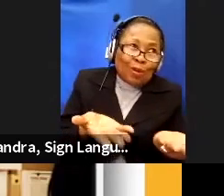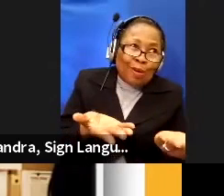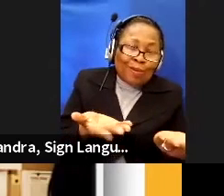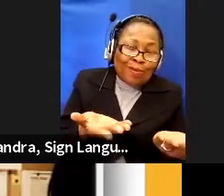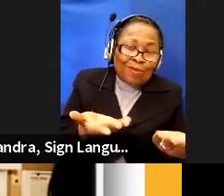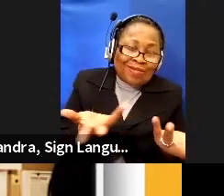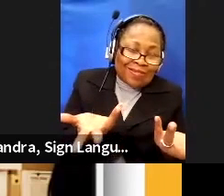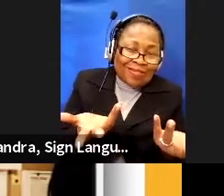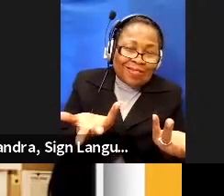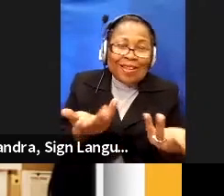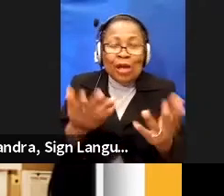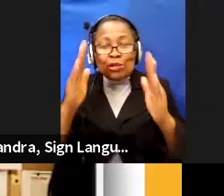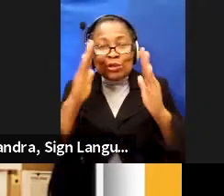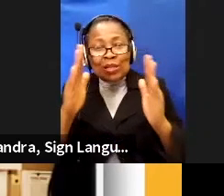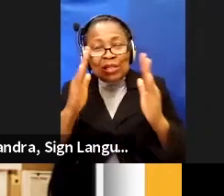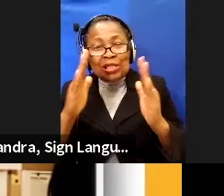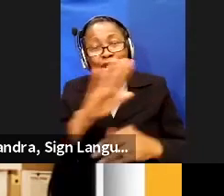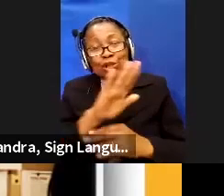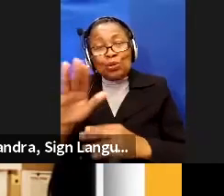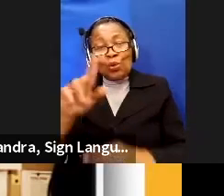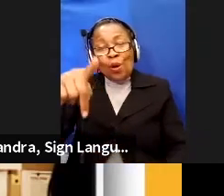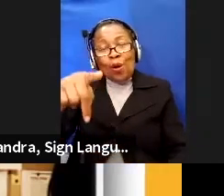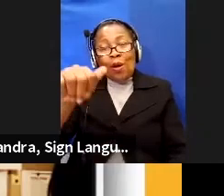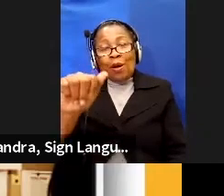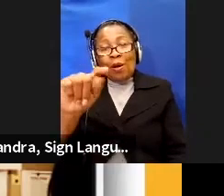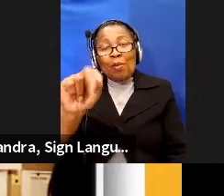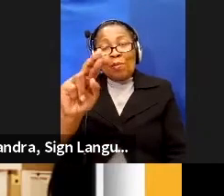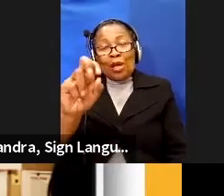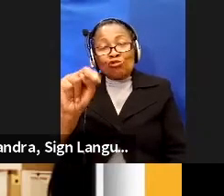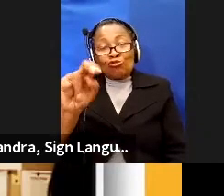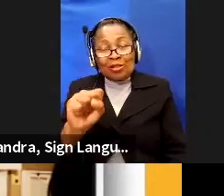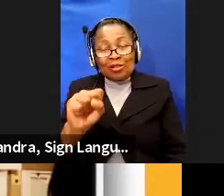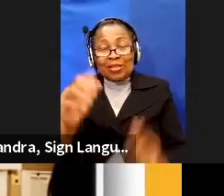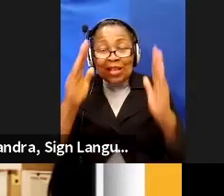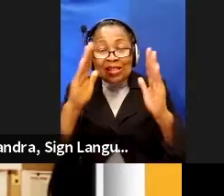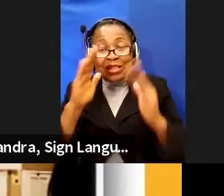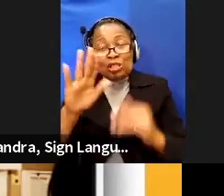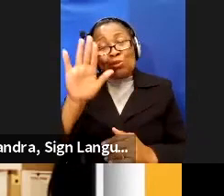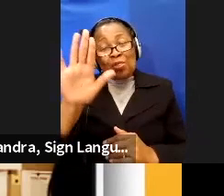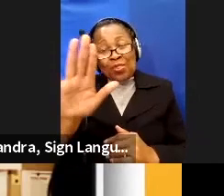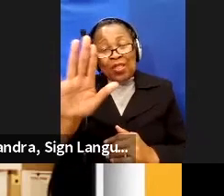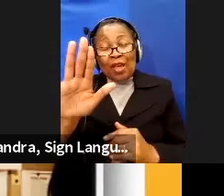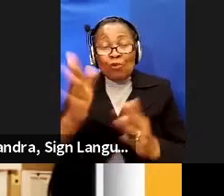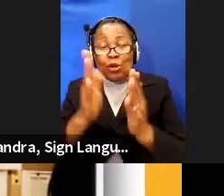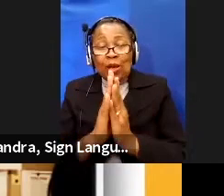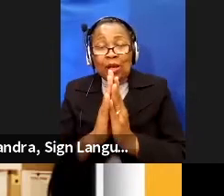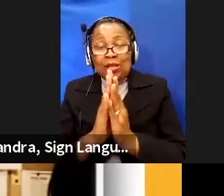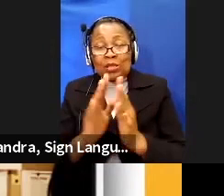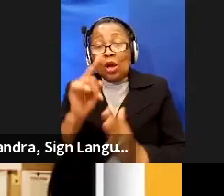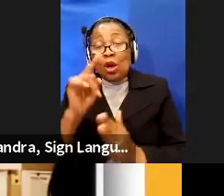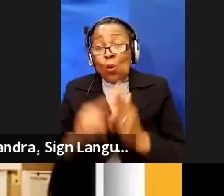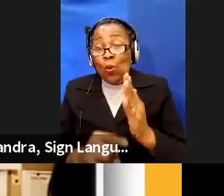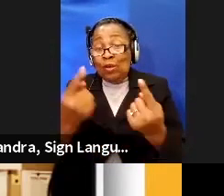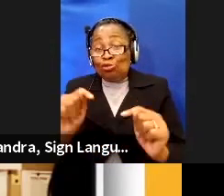so listen to your patrons, listen to their requests, because what they were trying to give me was